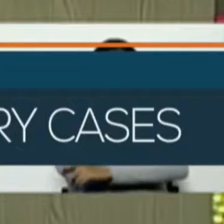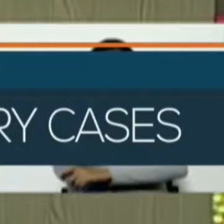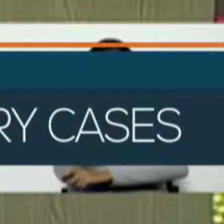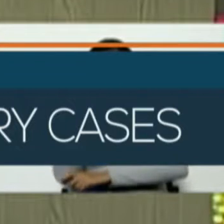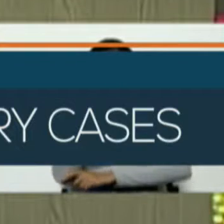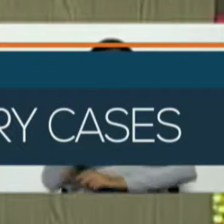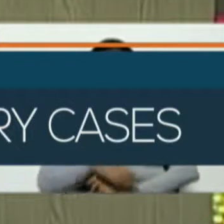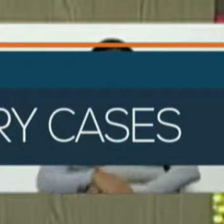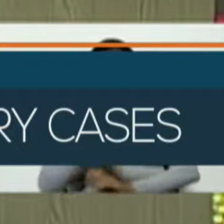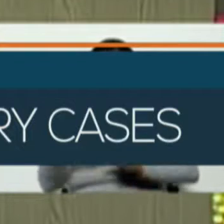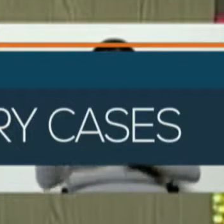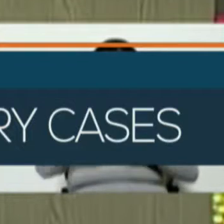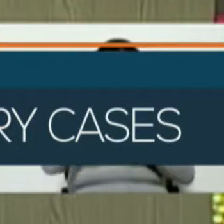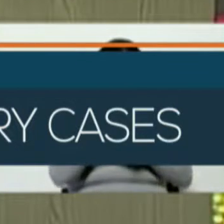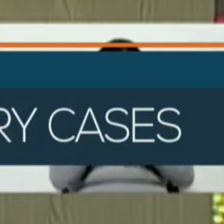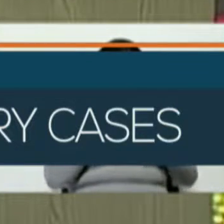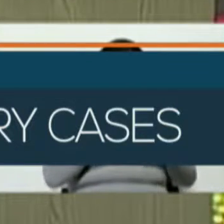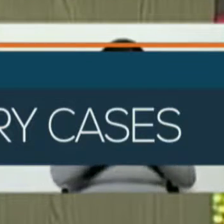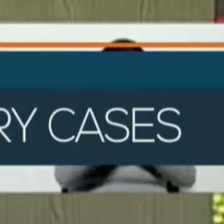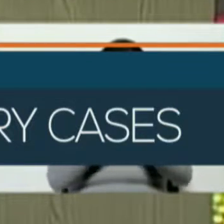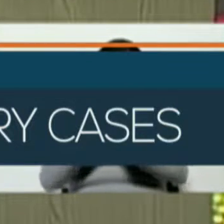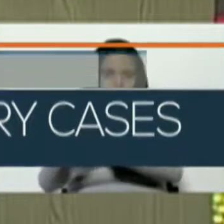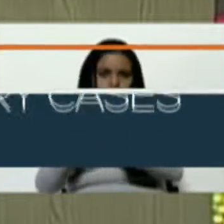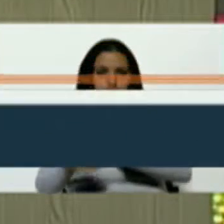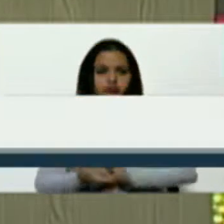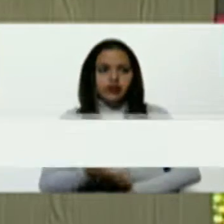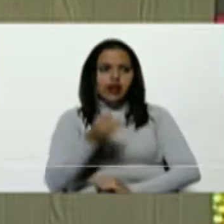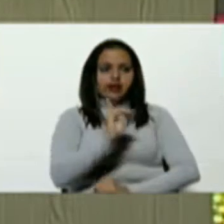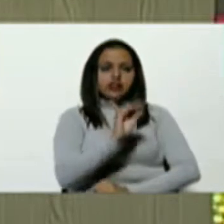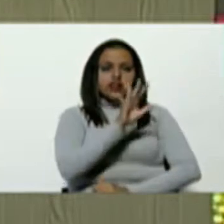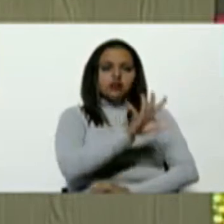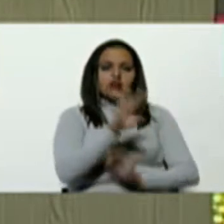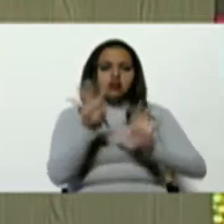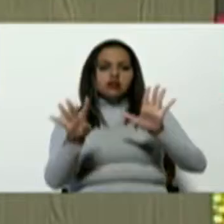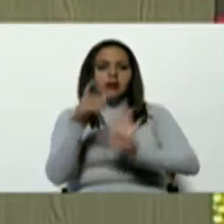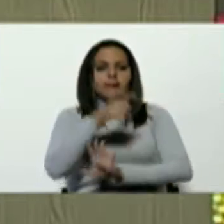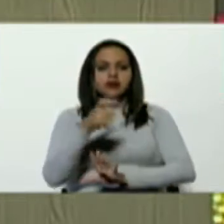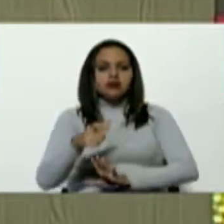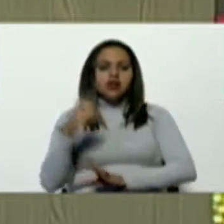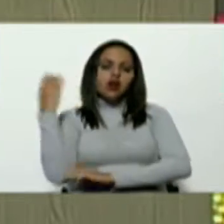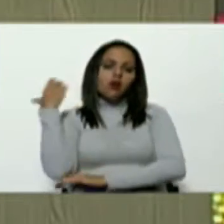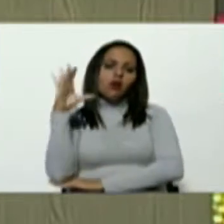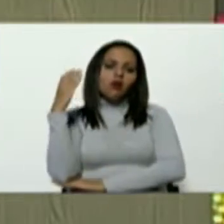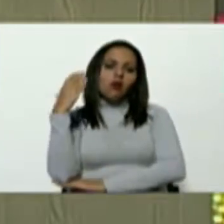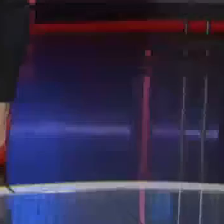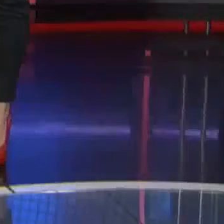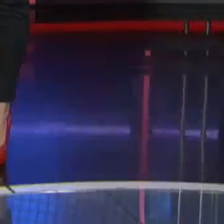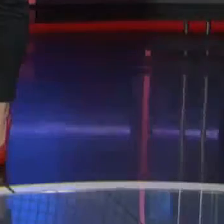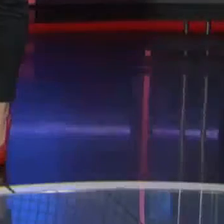were discovered in Táchira State. Out of this last case, 2 more people were infected.